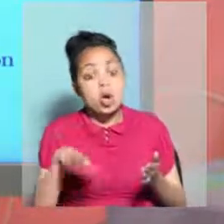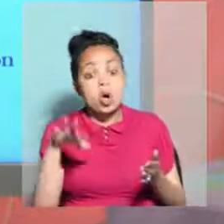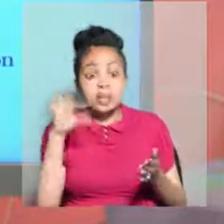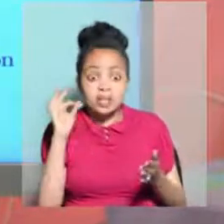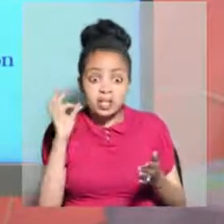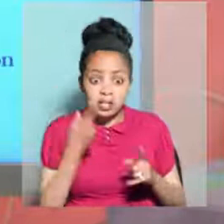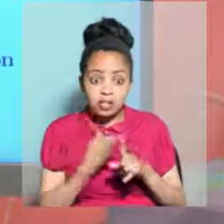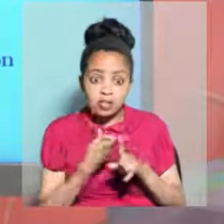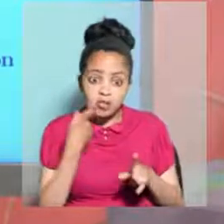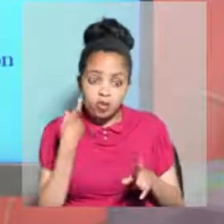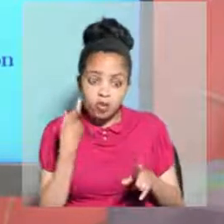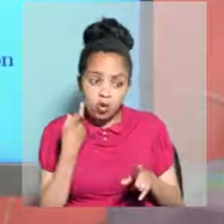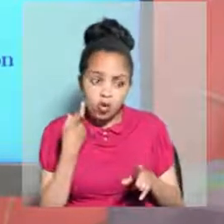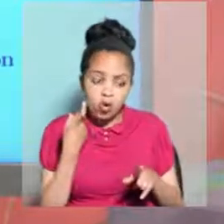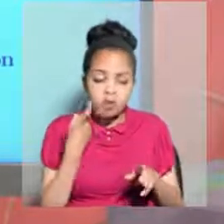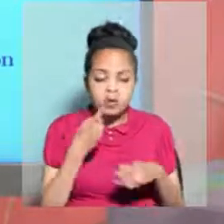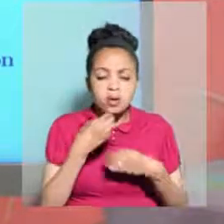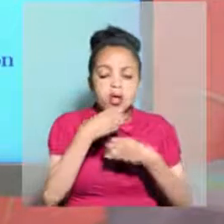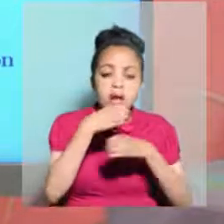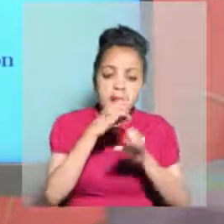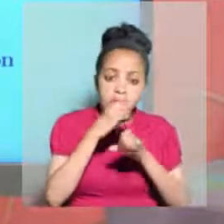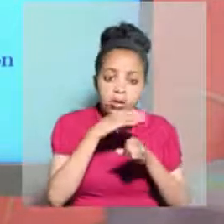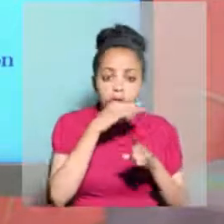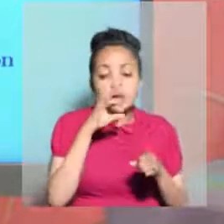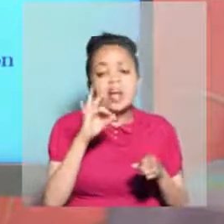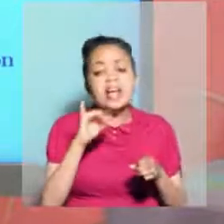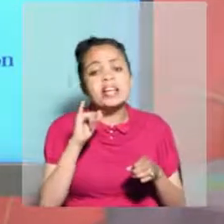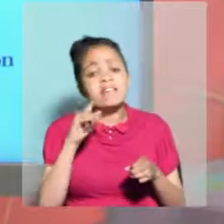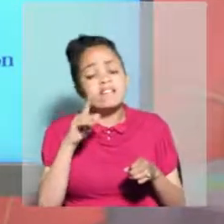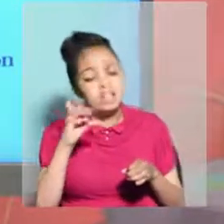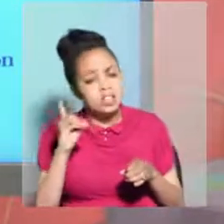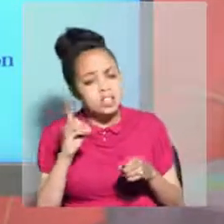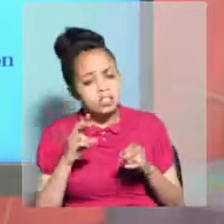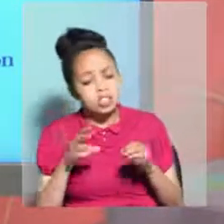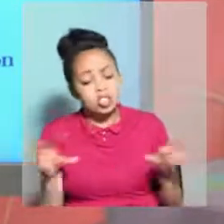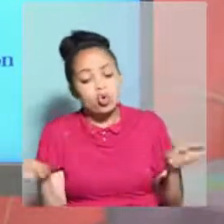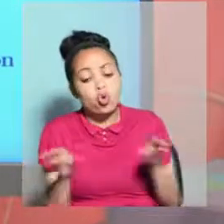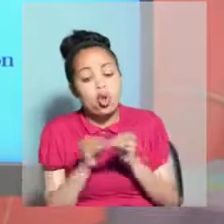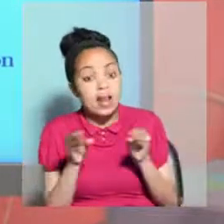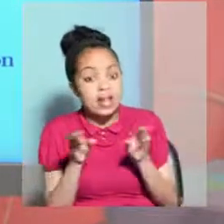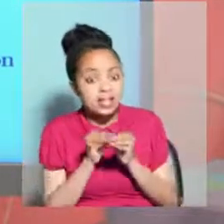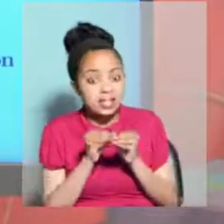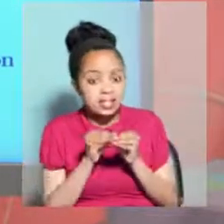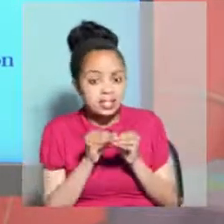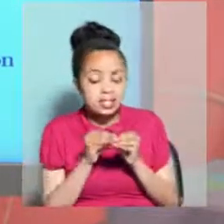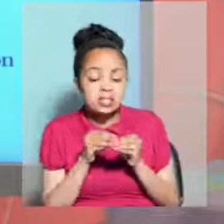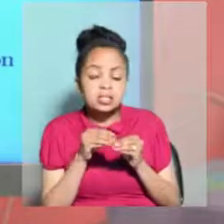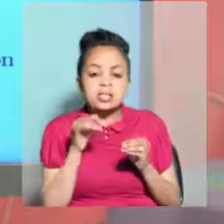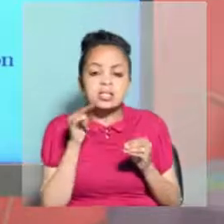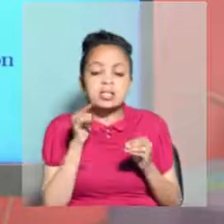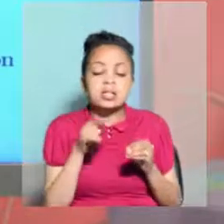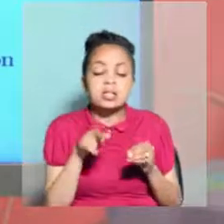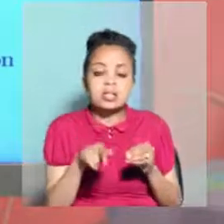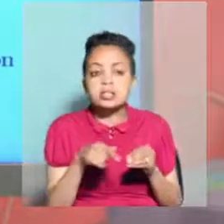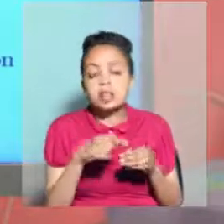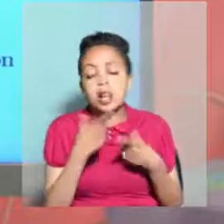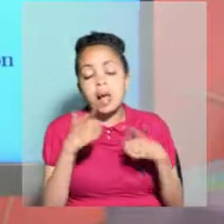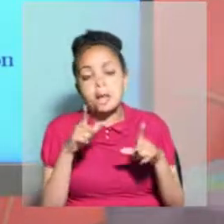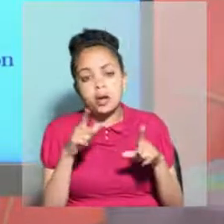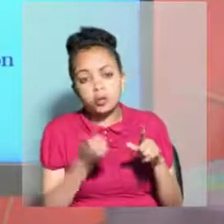that of field and that of laboratory, which can be collected by field and that of laboratory